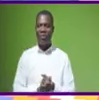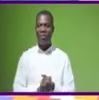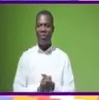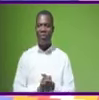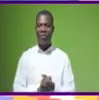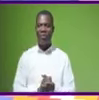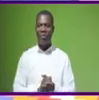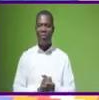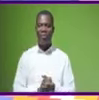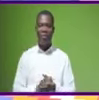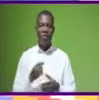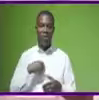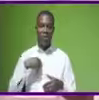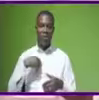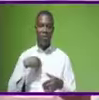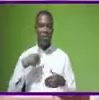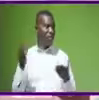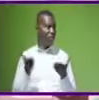Me baha